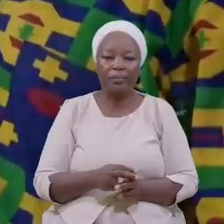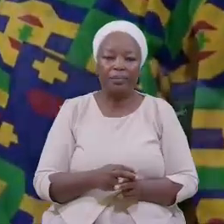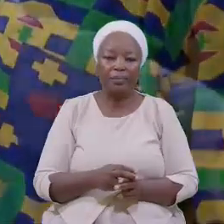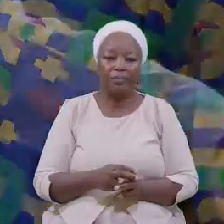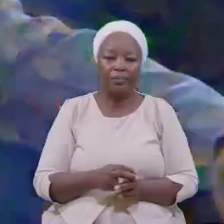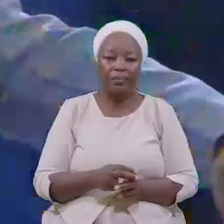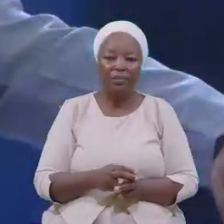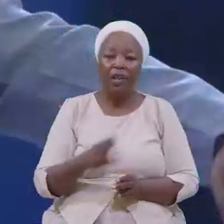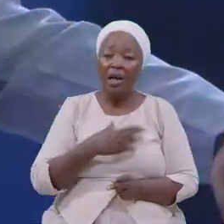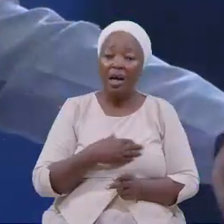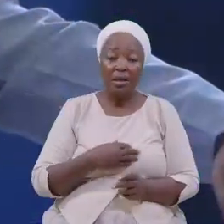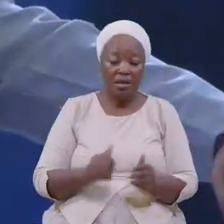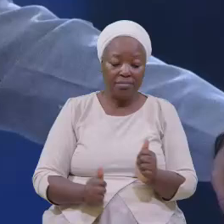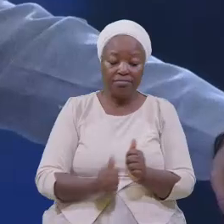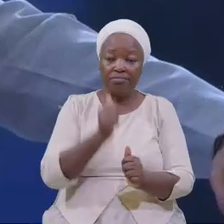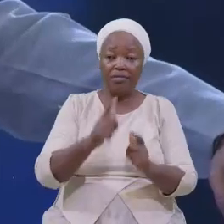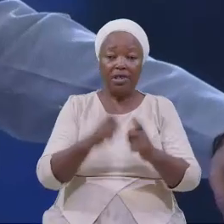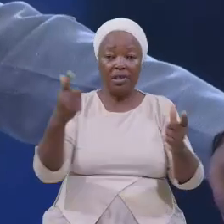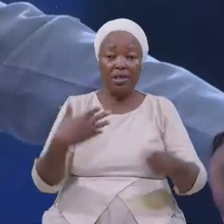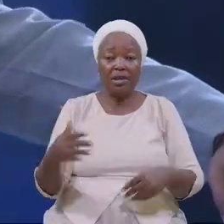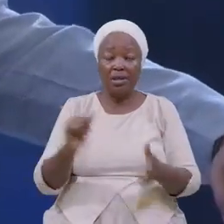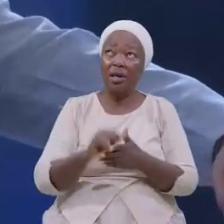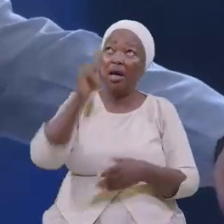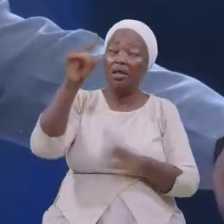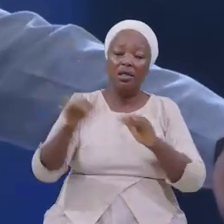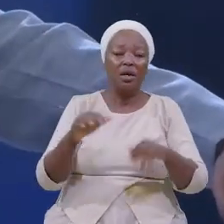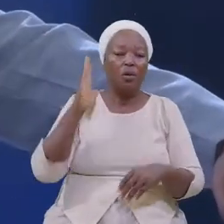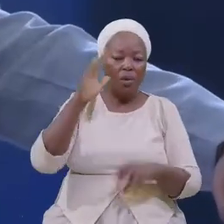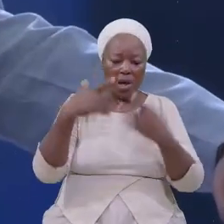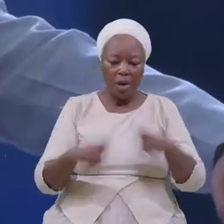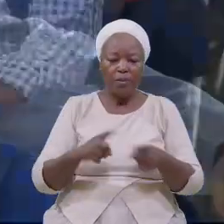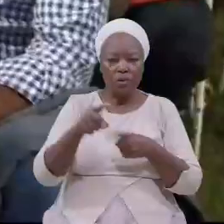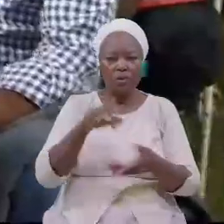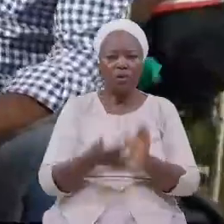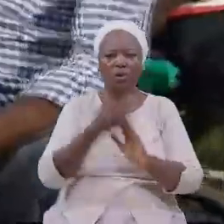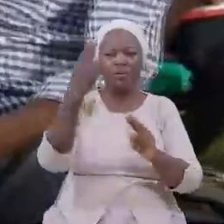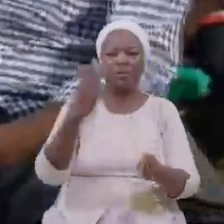And greater things than he did will happen unto you.